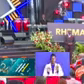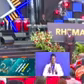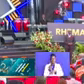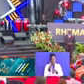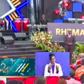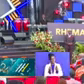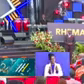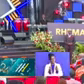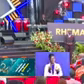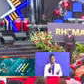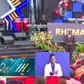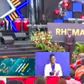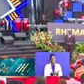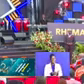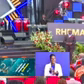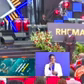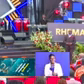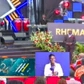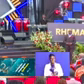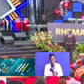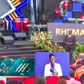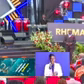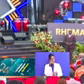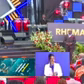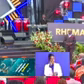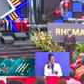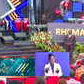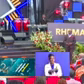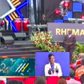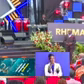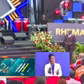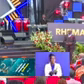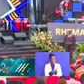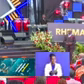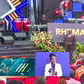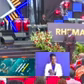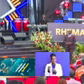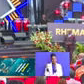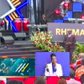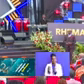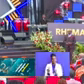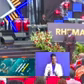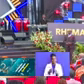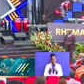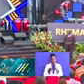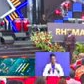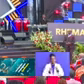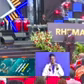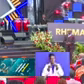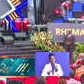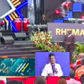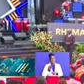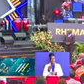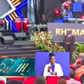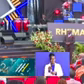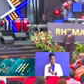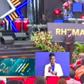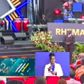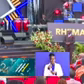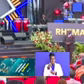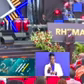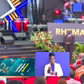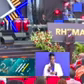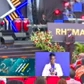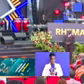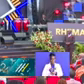is easy money so every time my auntie put money to the gods I will pick it up so